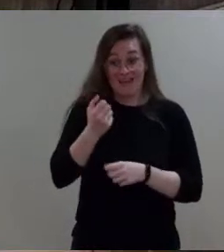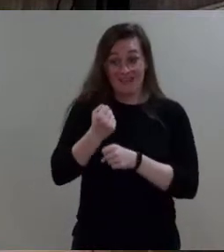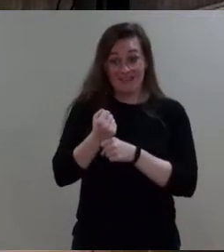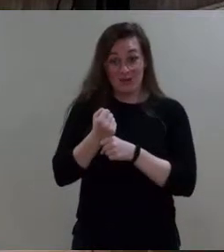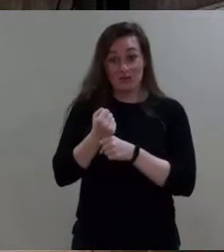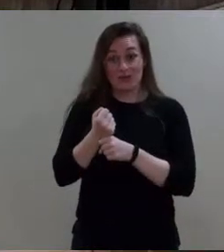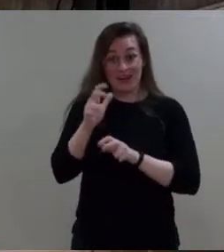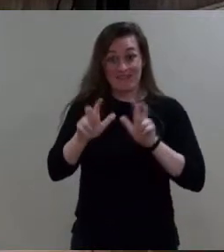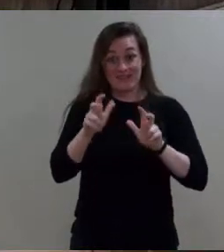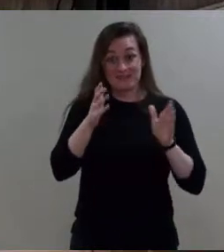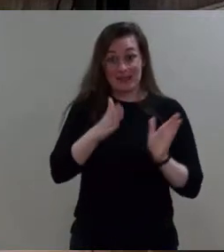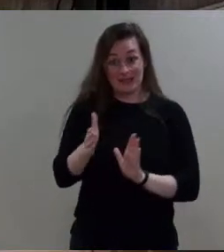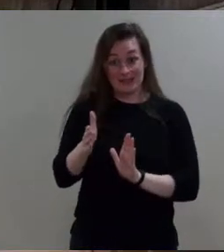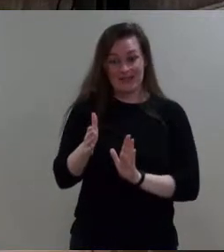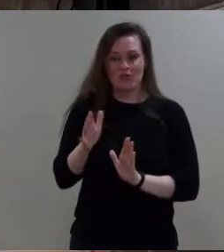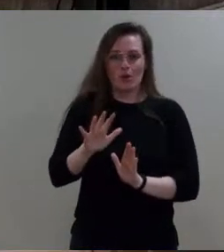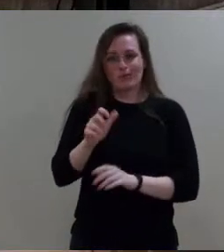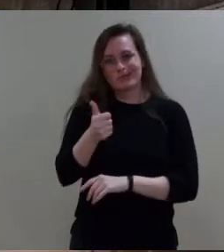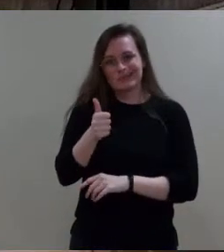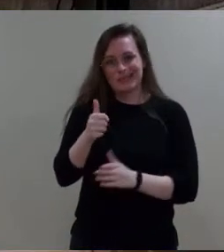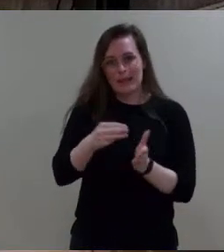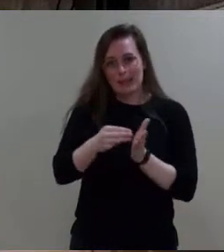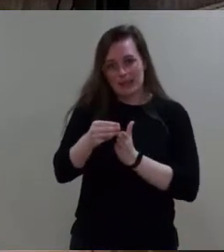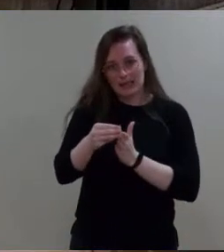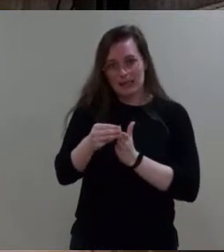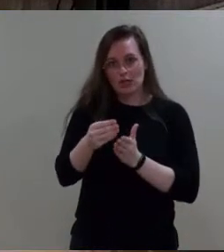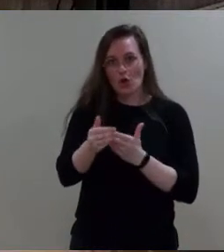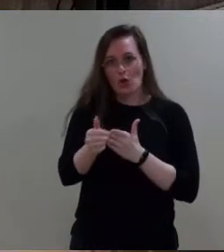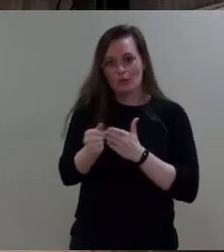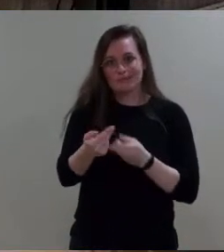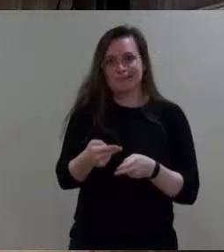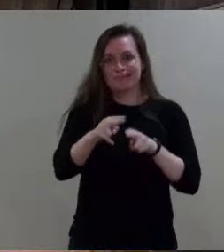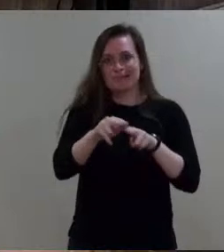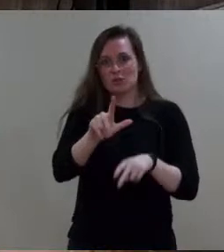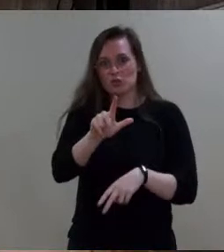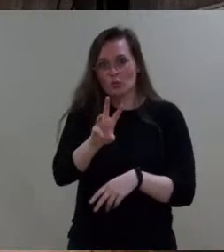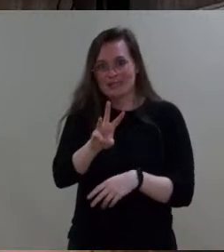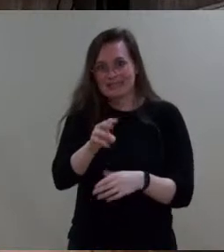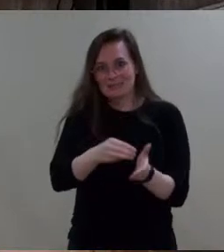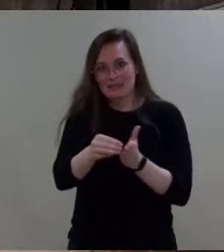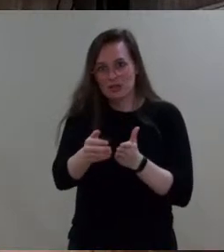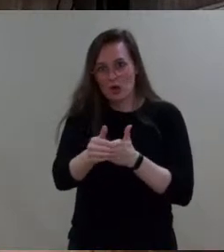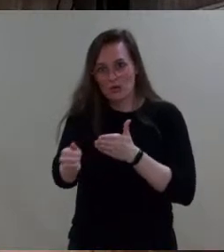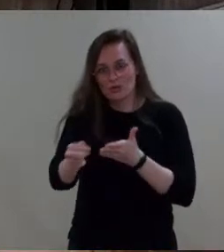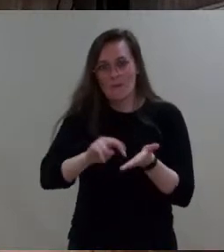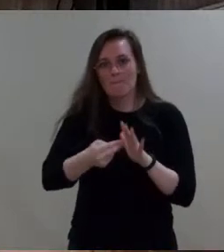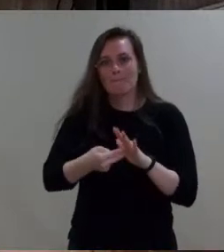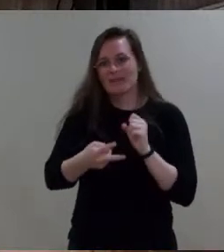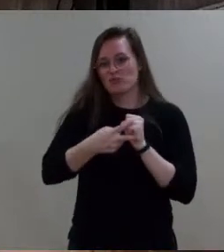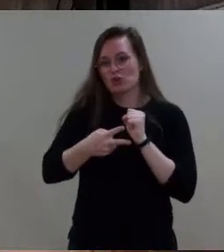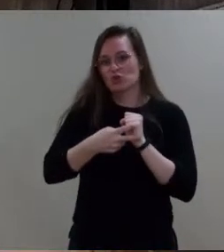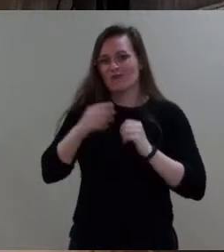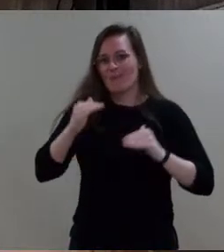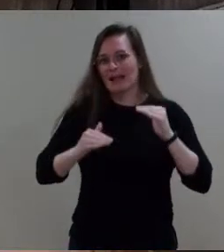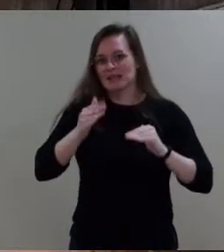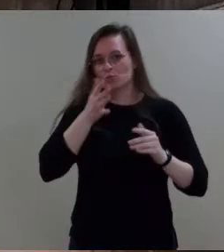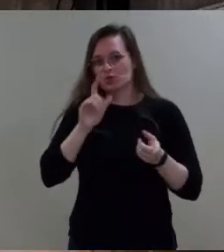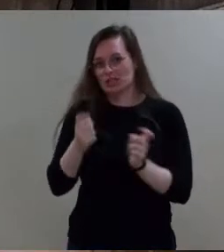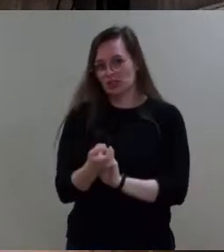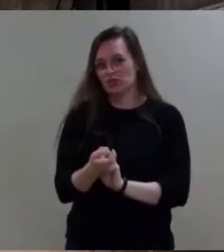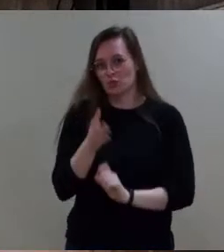around the $10 million area to a $26 million area, then that changes your reserve balances. But there